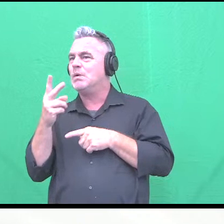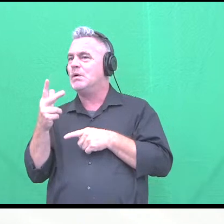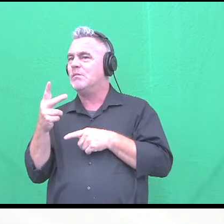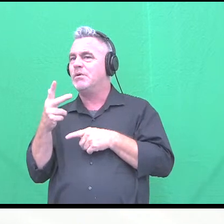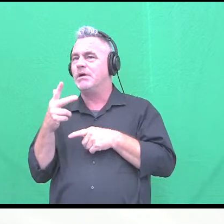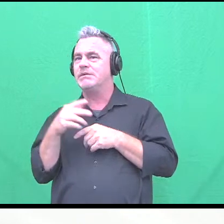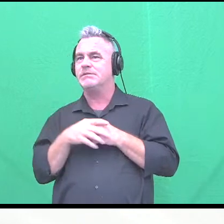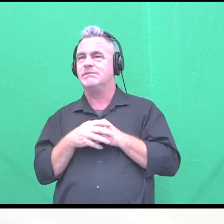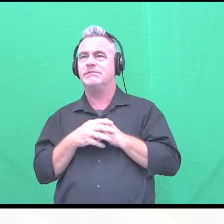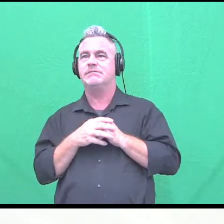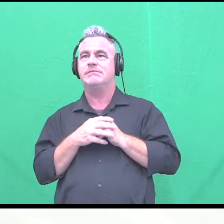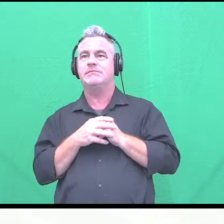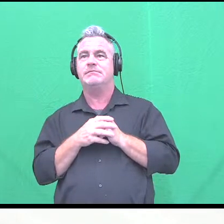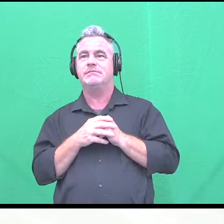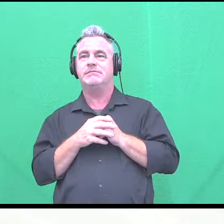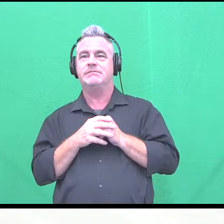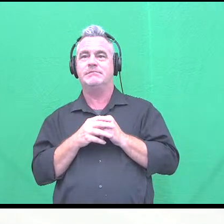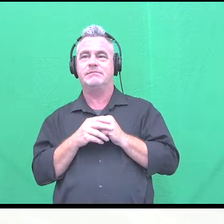Dr. Sweezy?